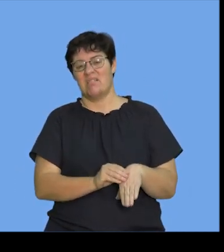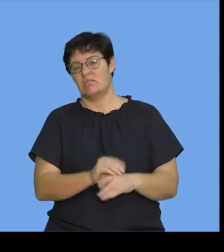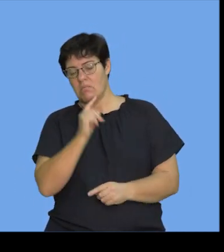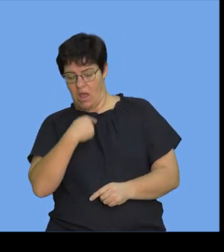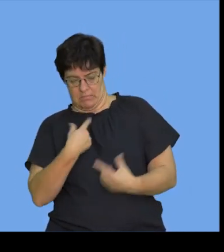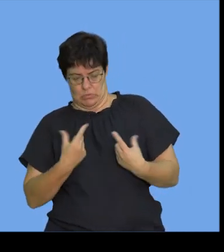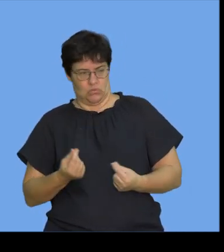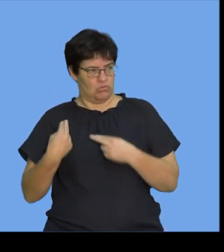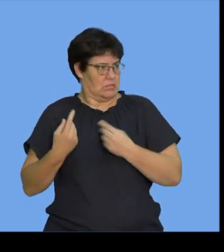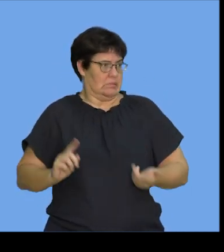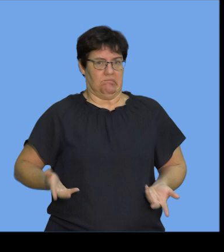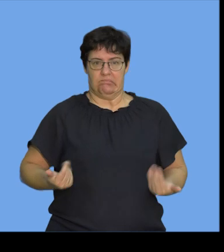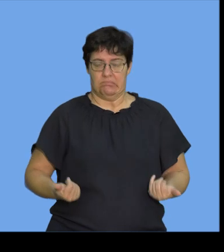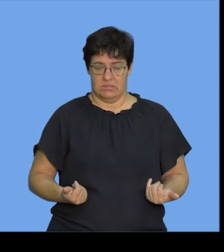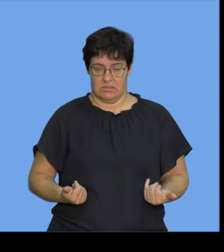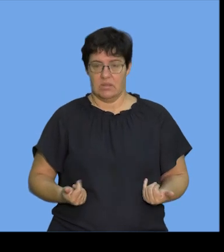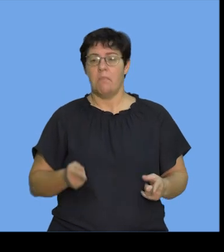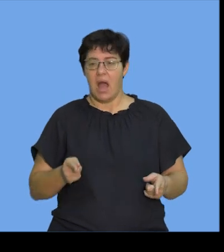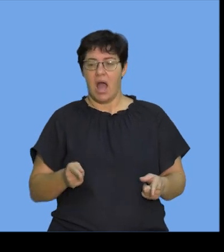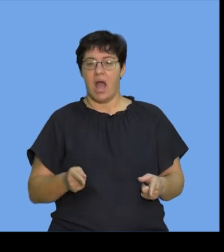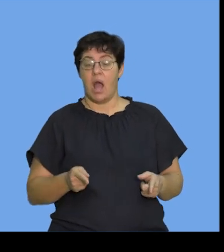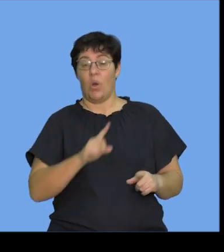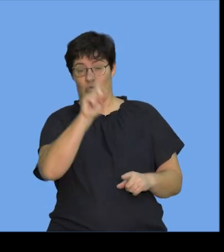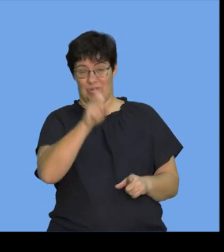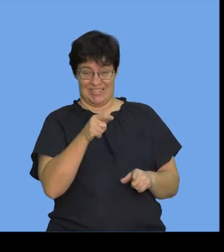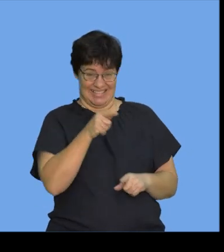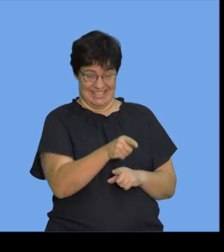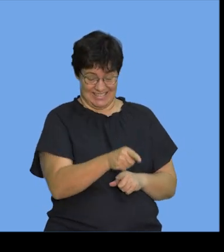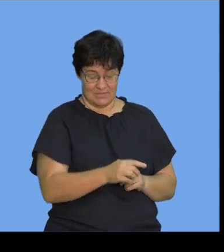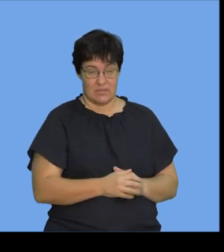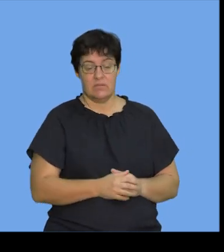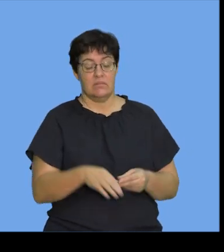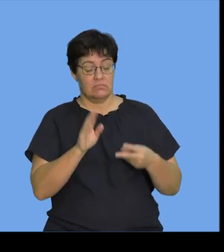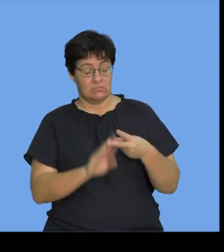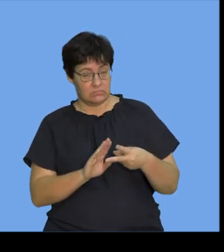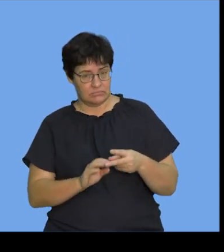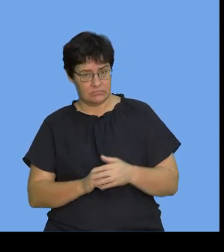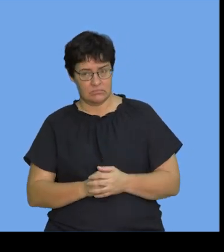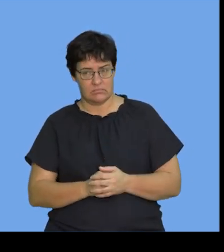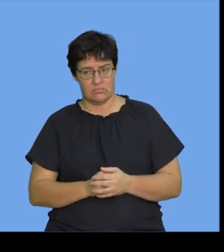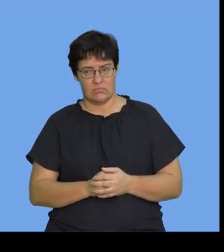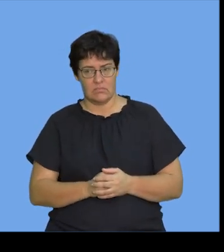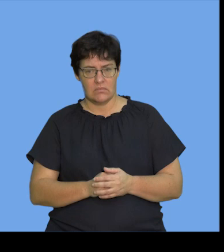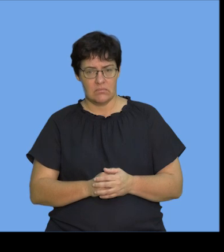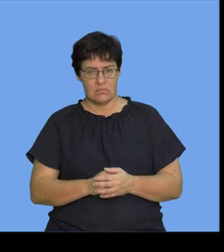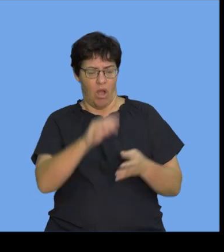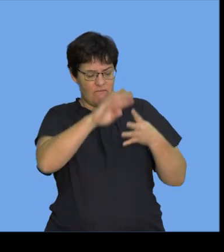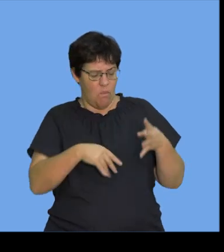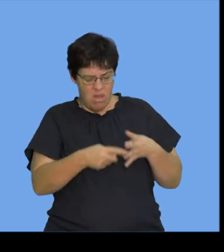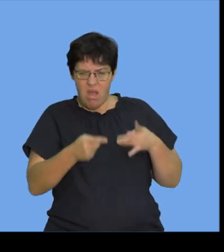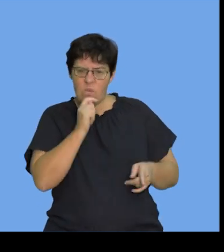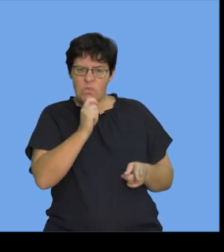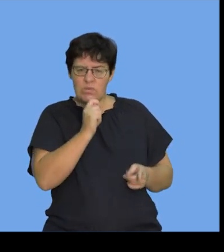what you need to do. But this is the leading question for this session. Also, is there a formula that you can use to